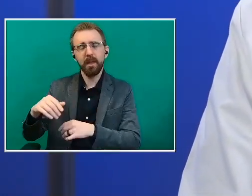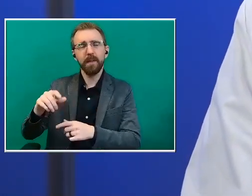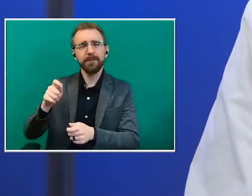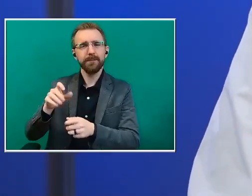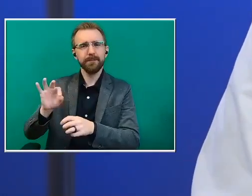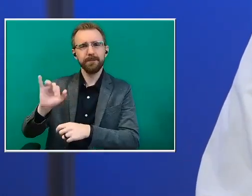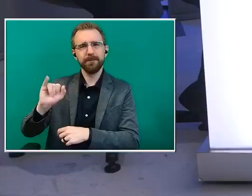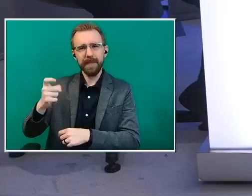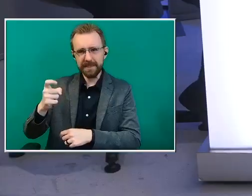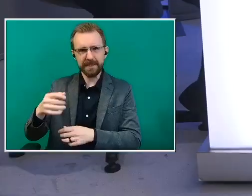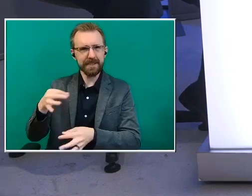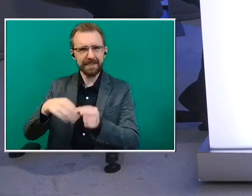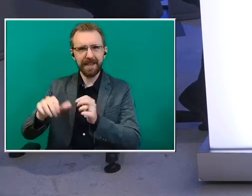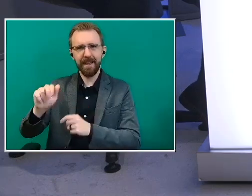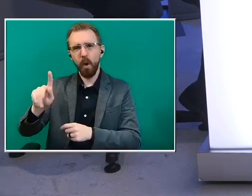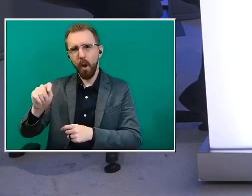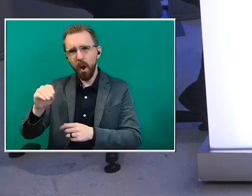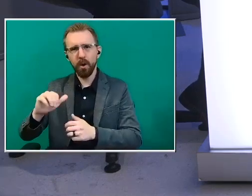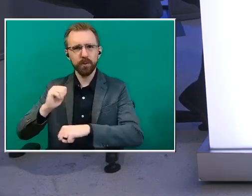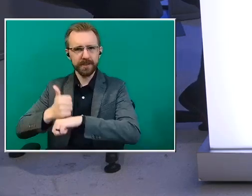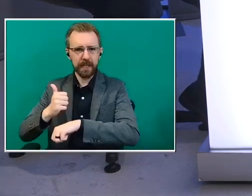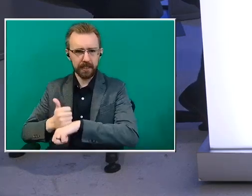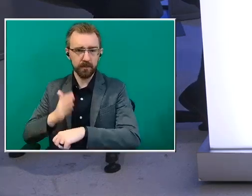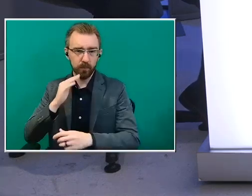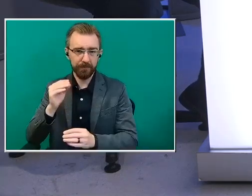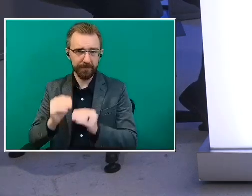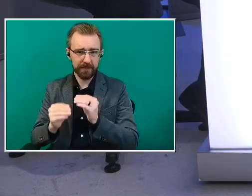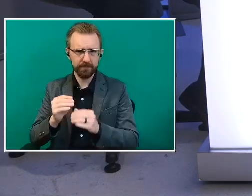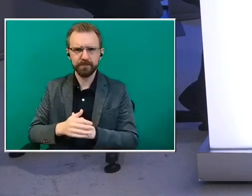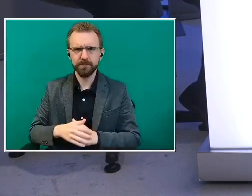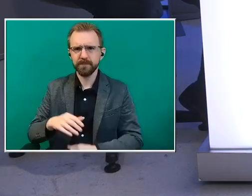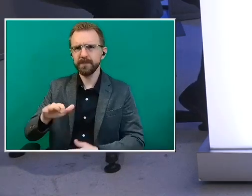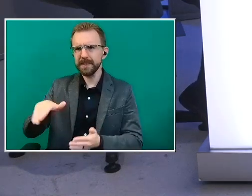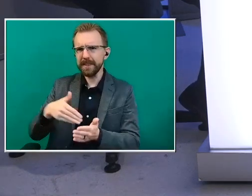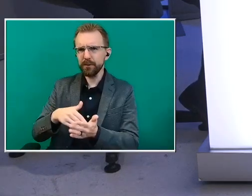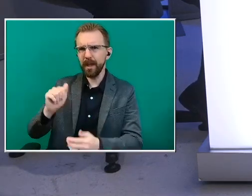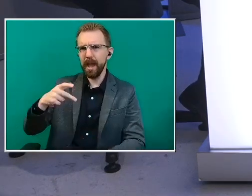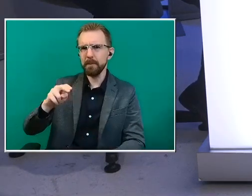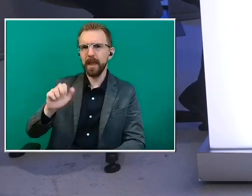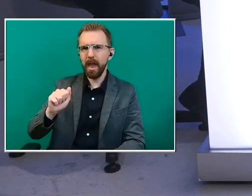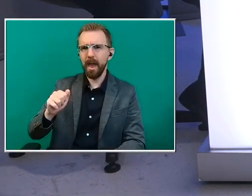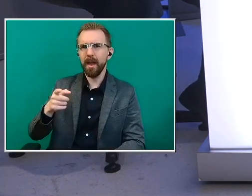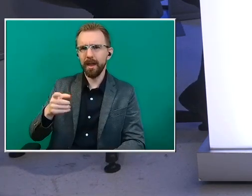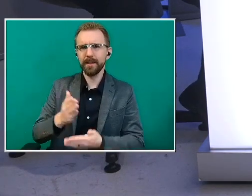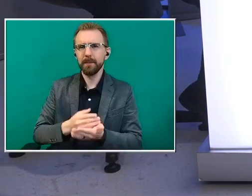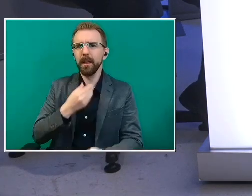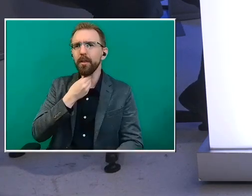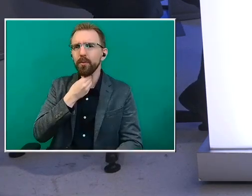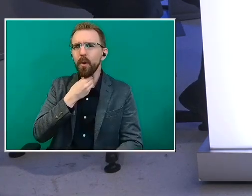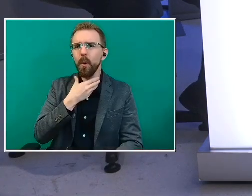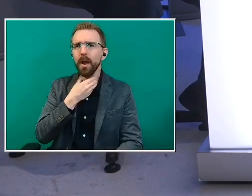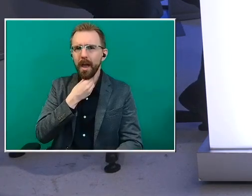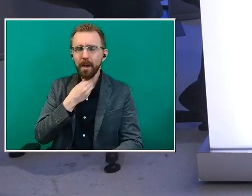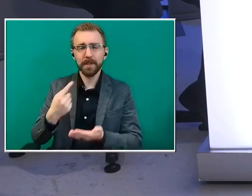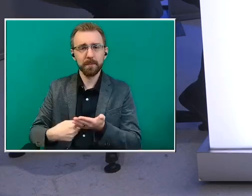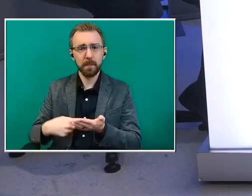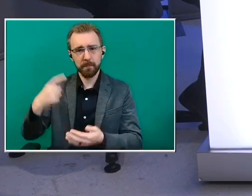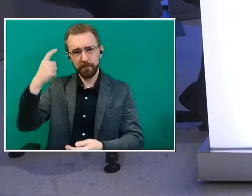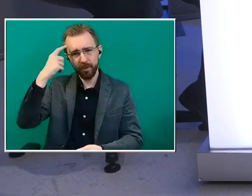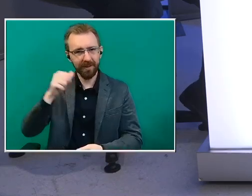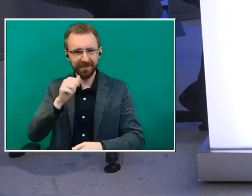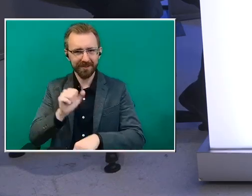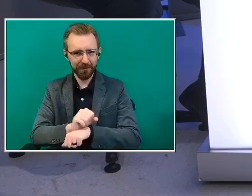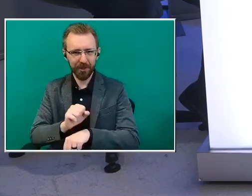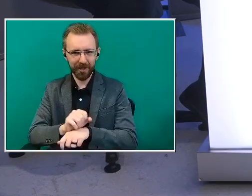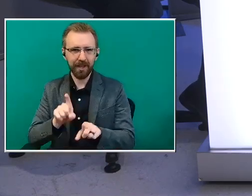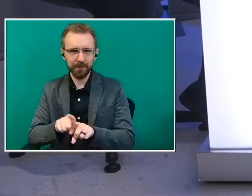those issues. So when we say central apnea, there's the ones that come about because our throat's collapsing, and then sometimes our brain doesn't work as well, and they can